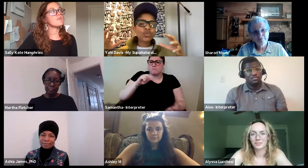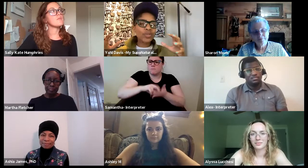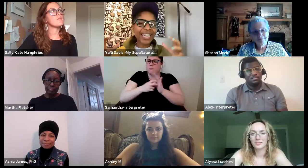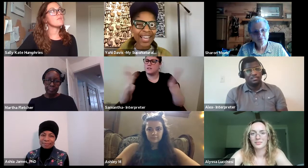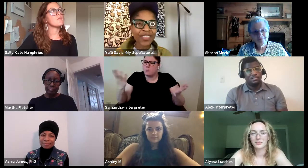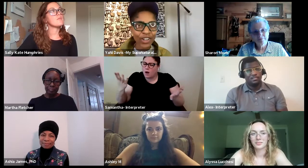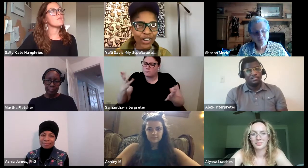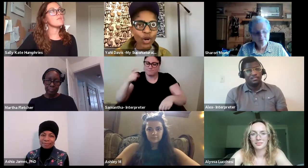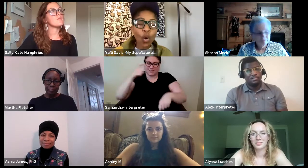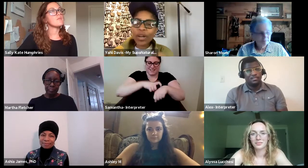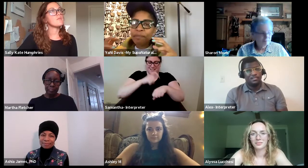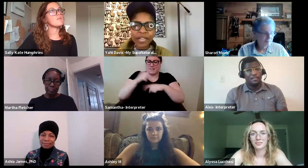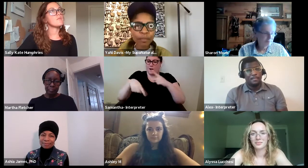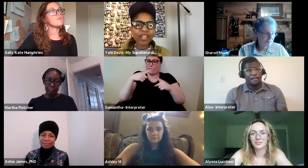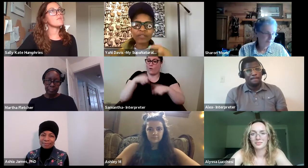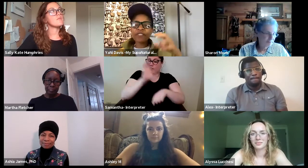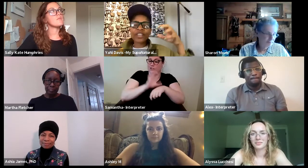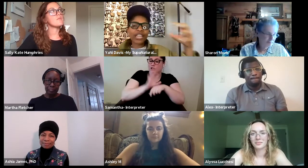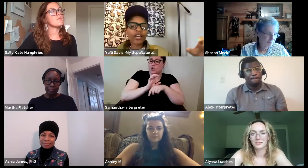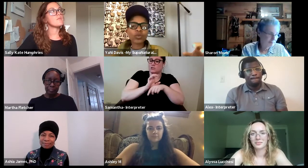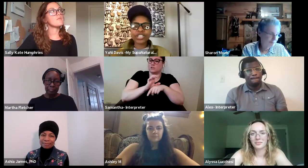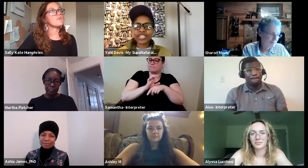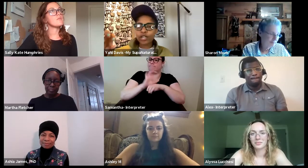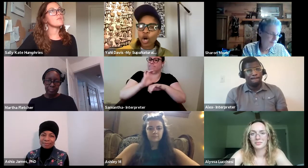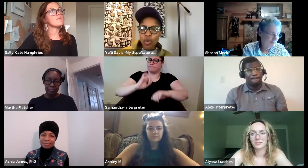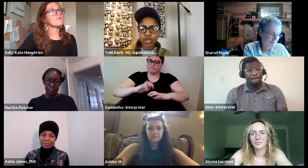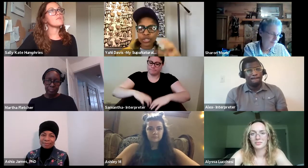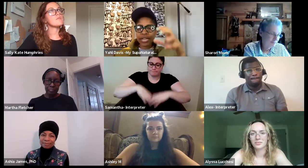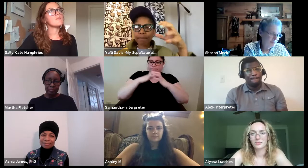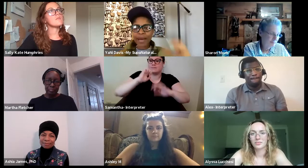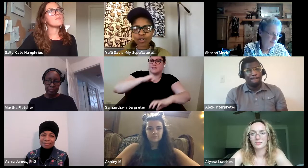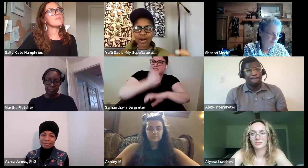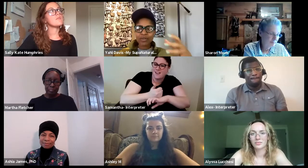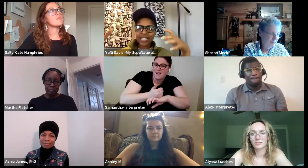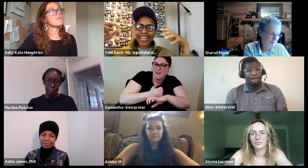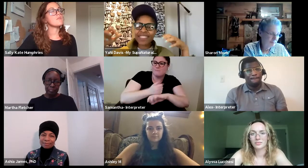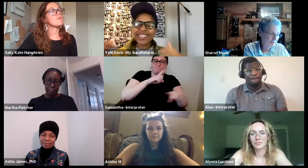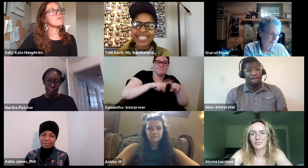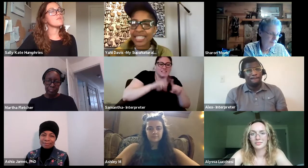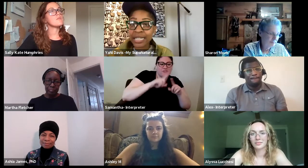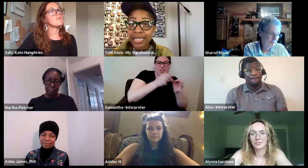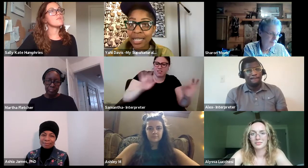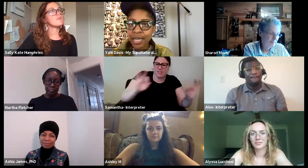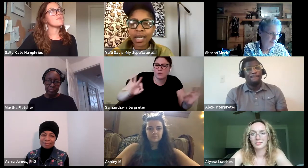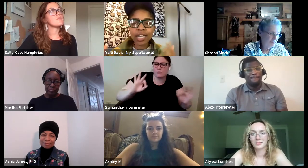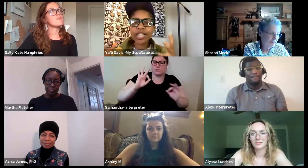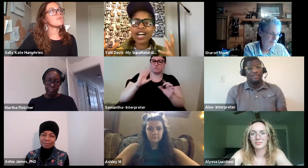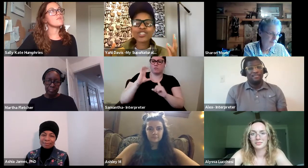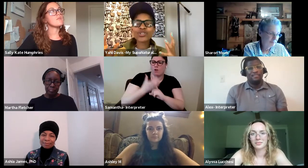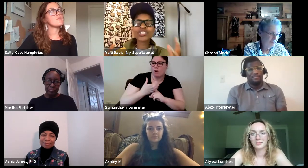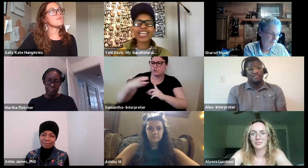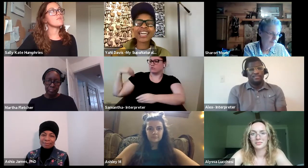came together, when people of different languages and cultures and backgrounds and ethnicities